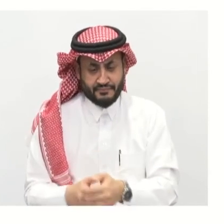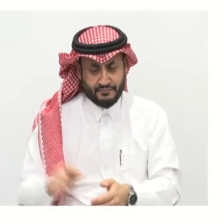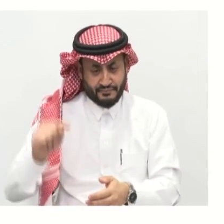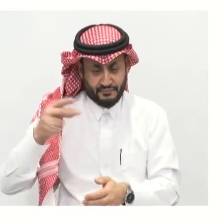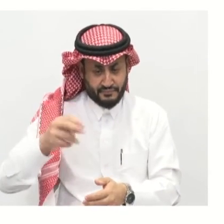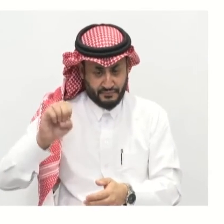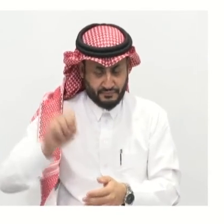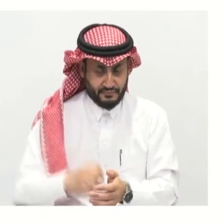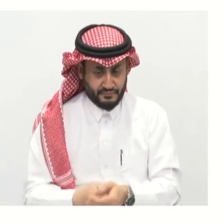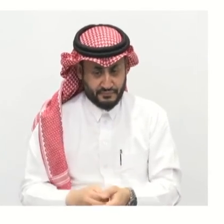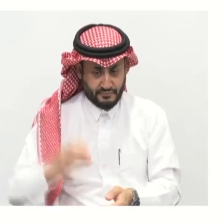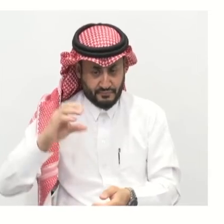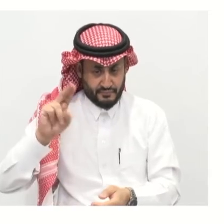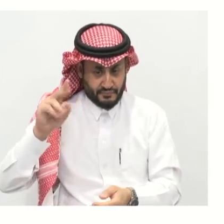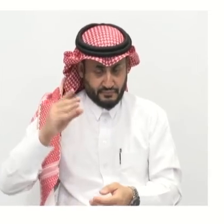cub